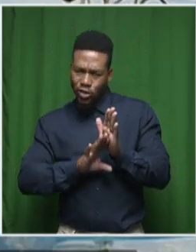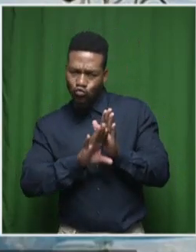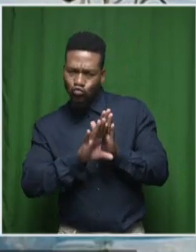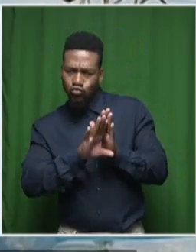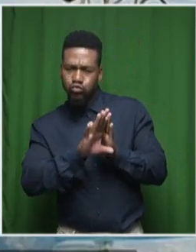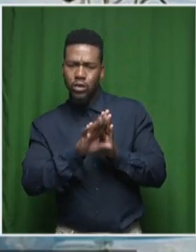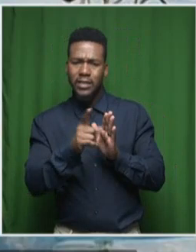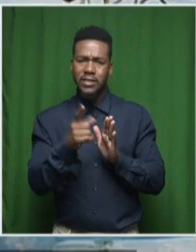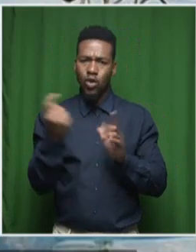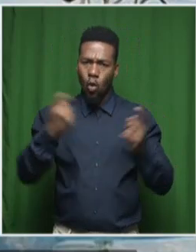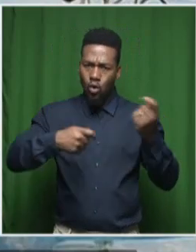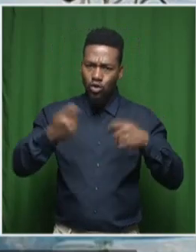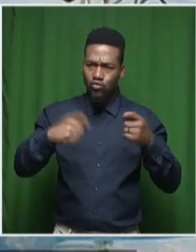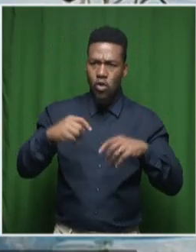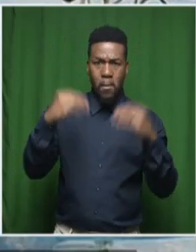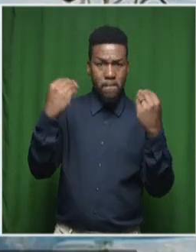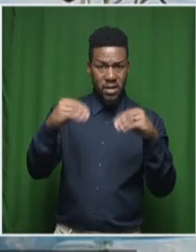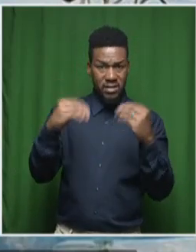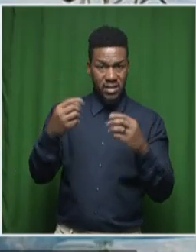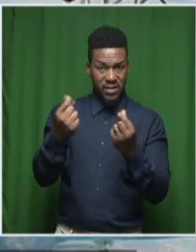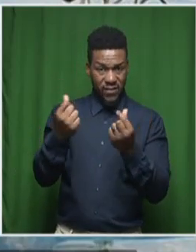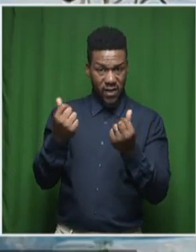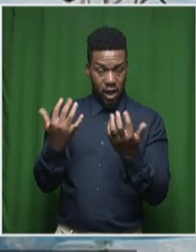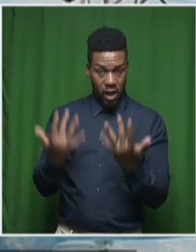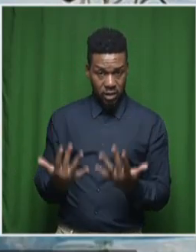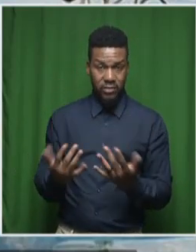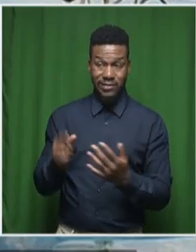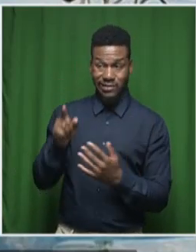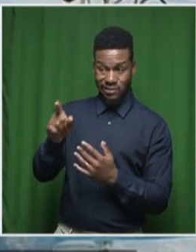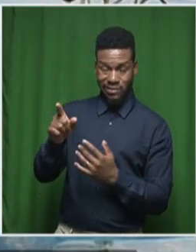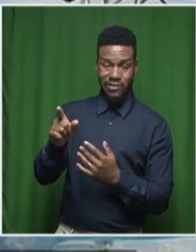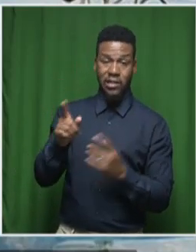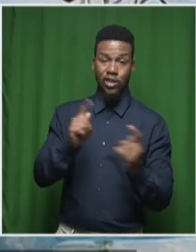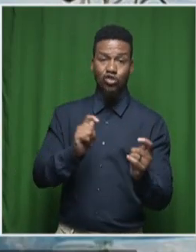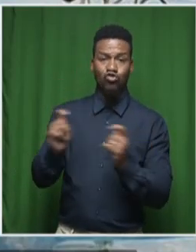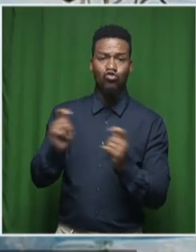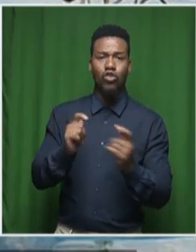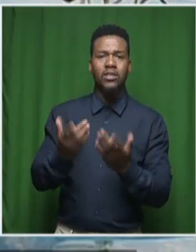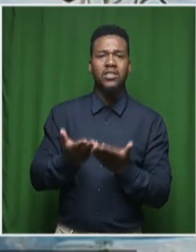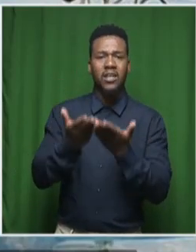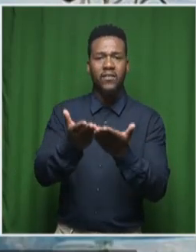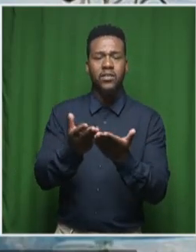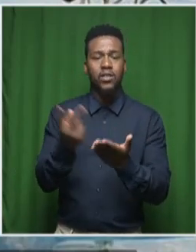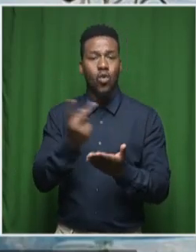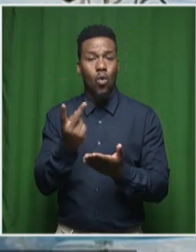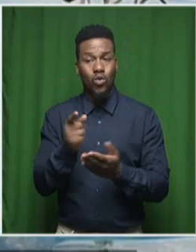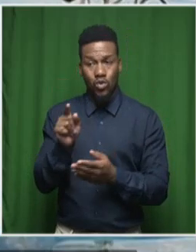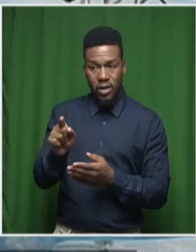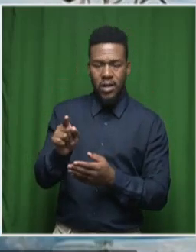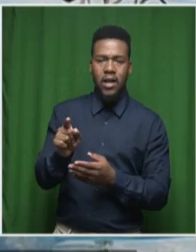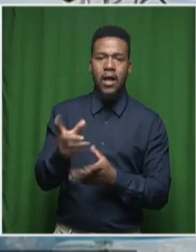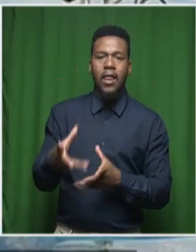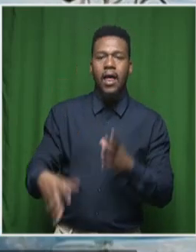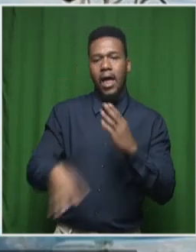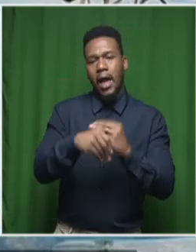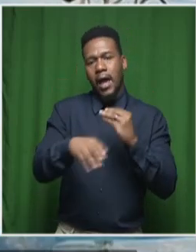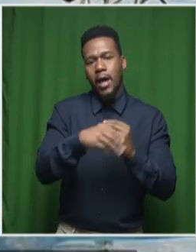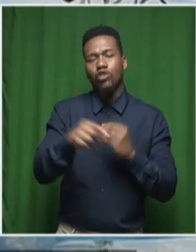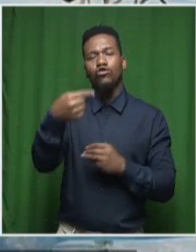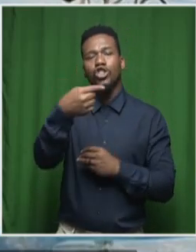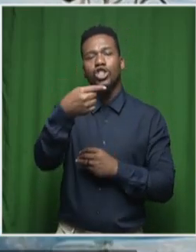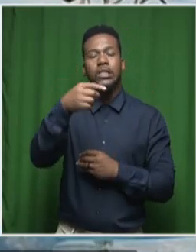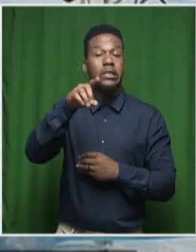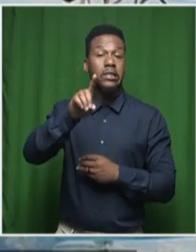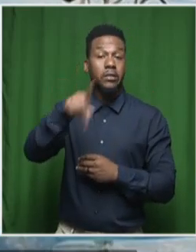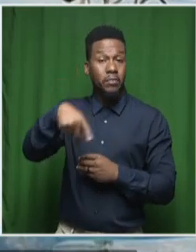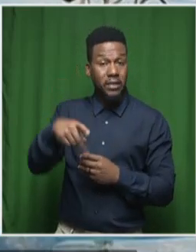contribution of business, finance, and trade services as an important contributor in terms of nominal GDP to the South African economy,